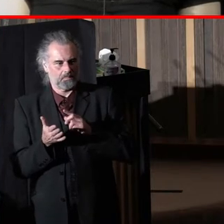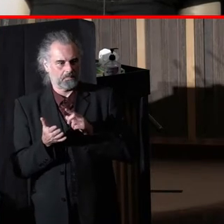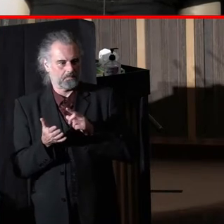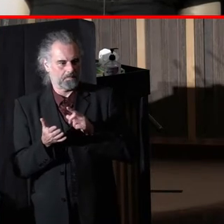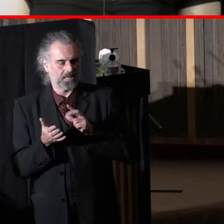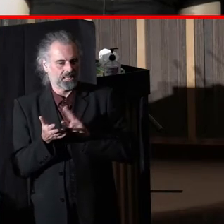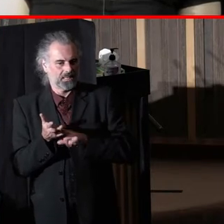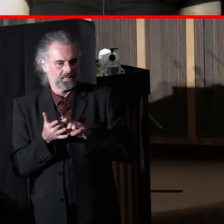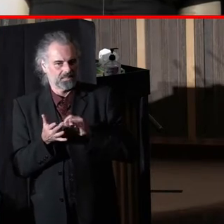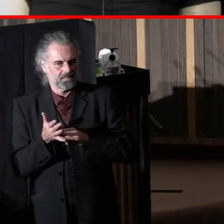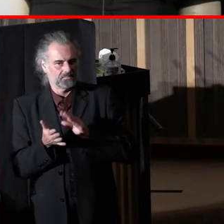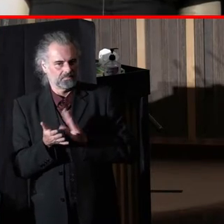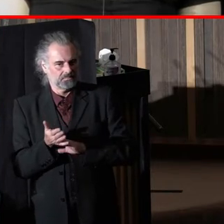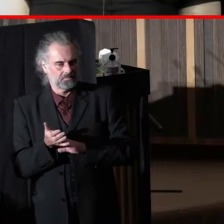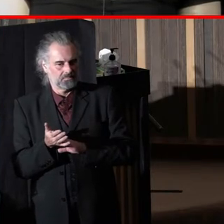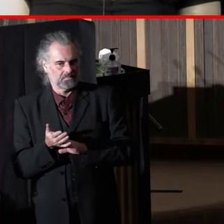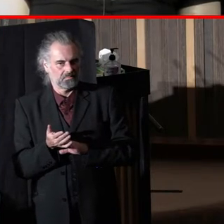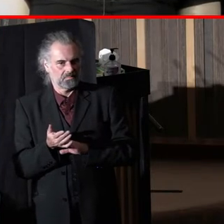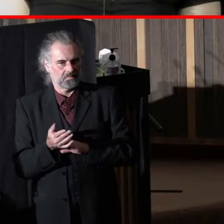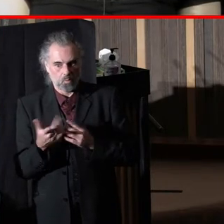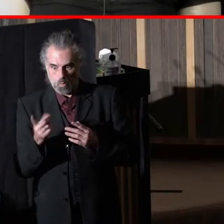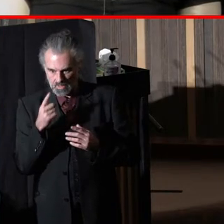repercussions of how far out that could go,